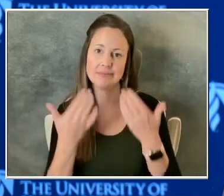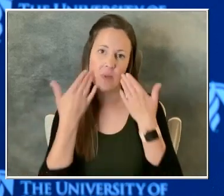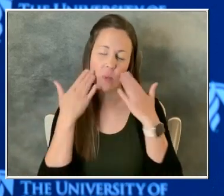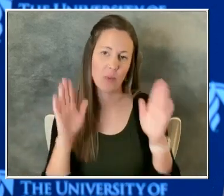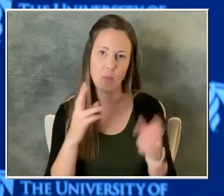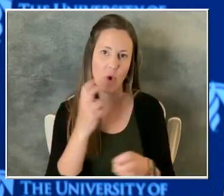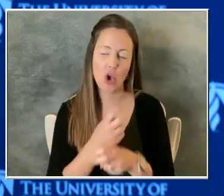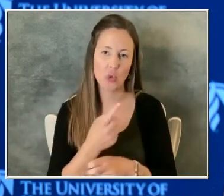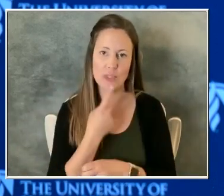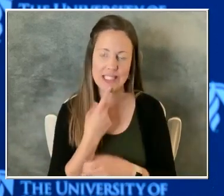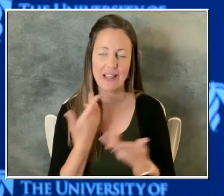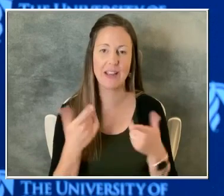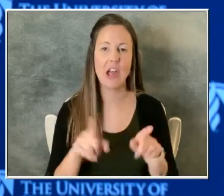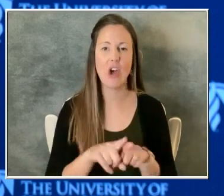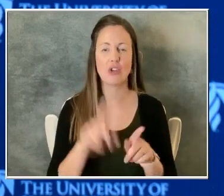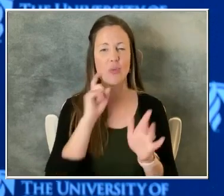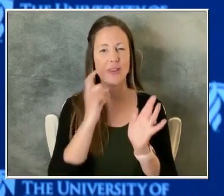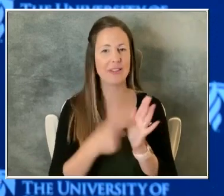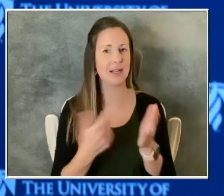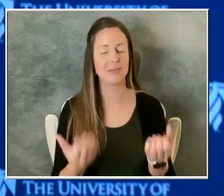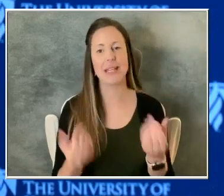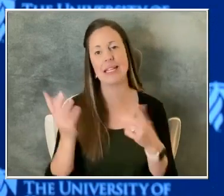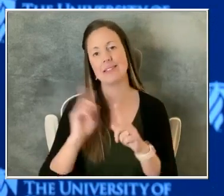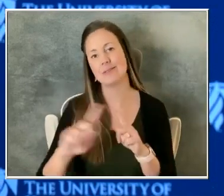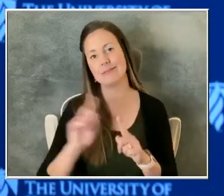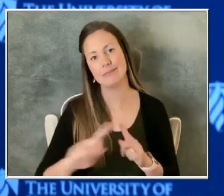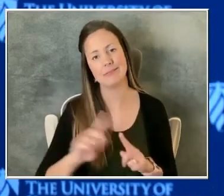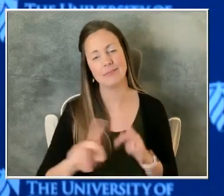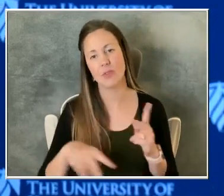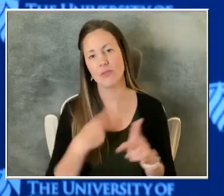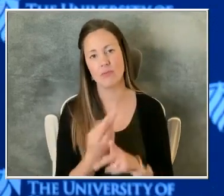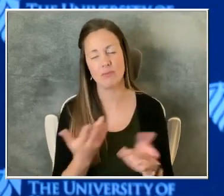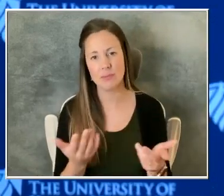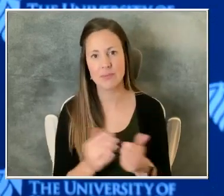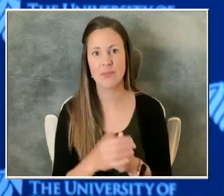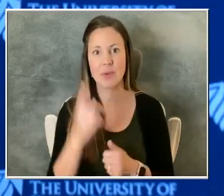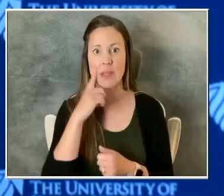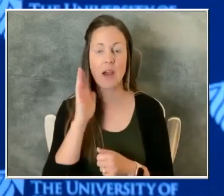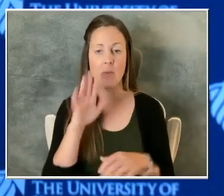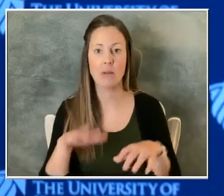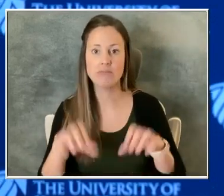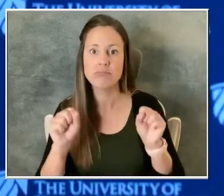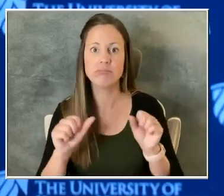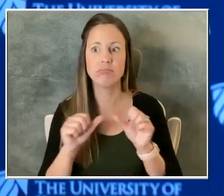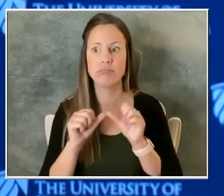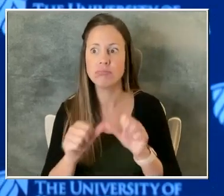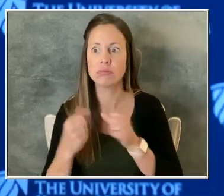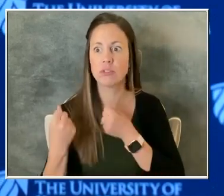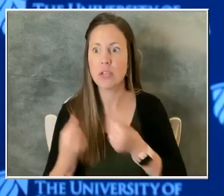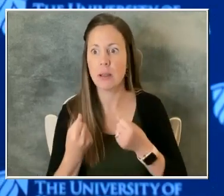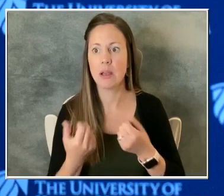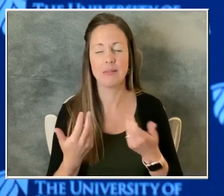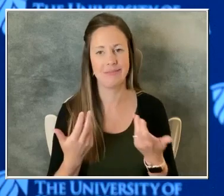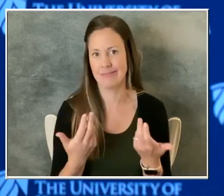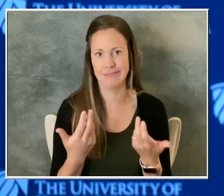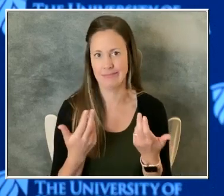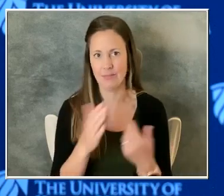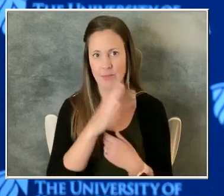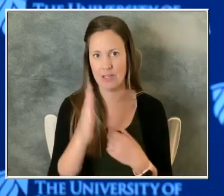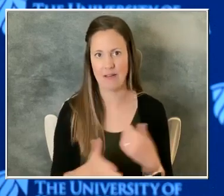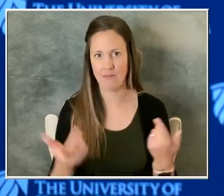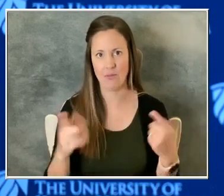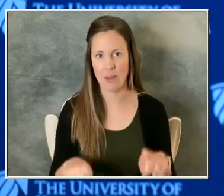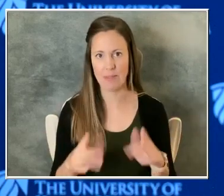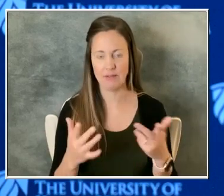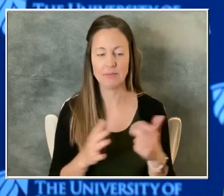identified numerous variants which thought was going to take hold and become very predominant, which never did. So there certainly could be, but I think